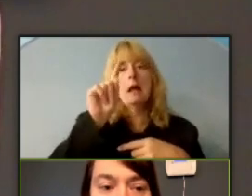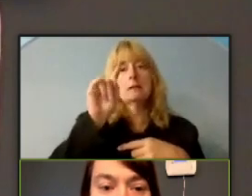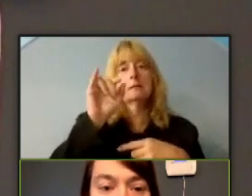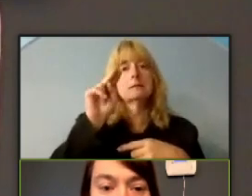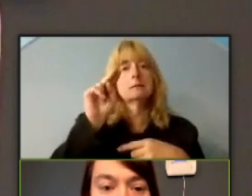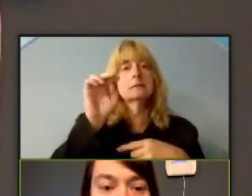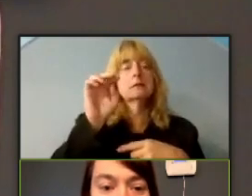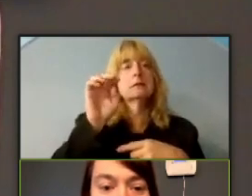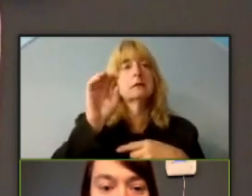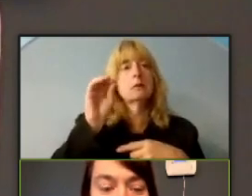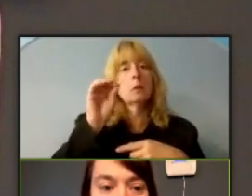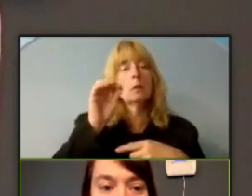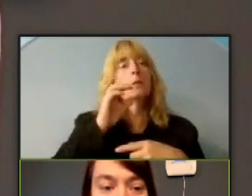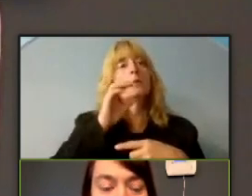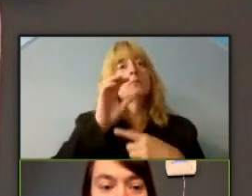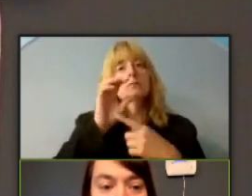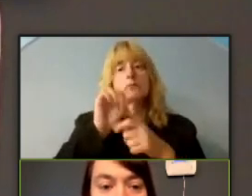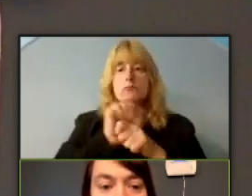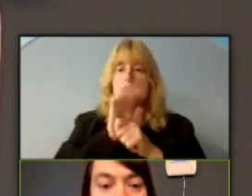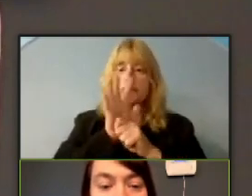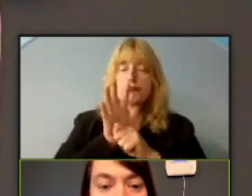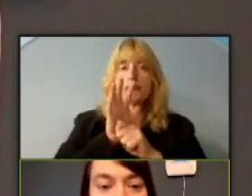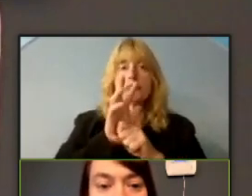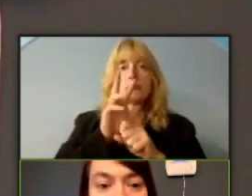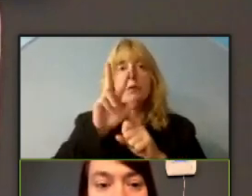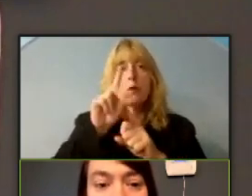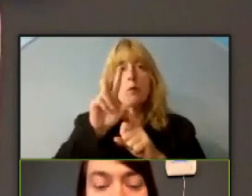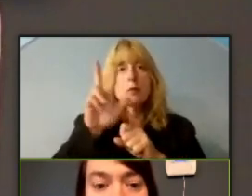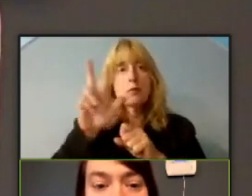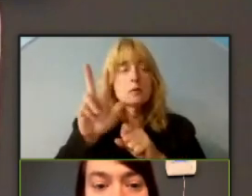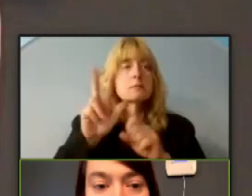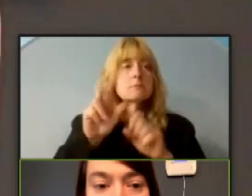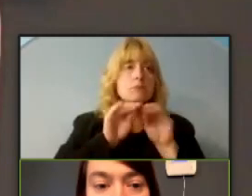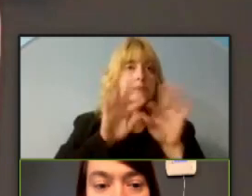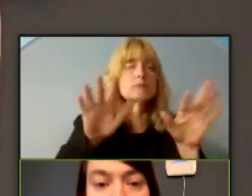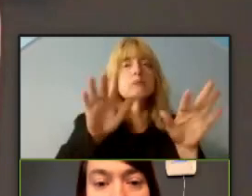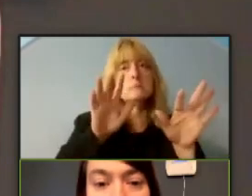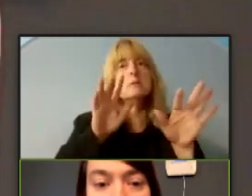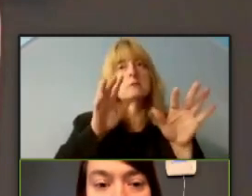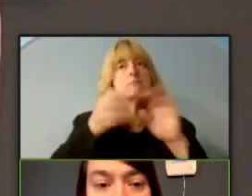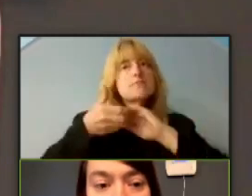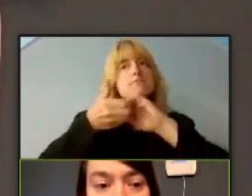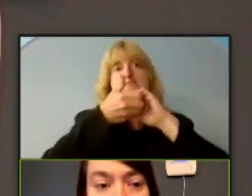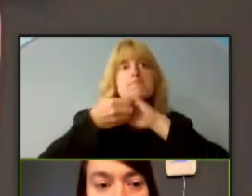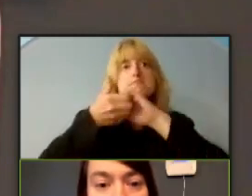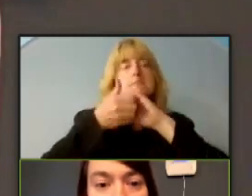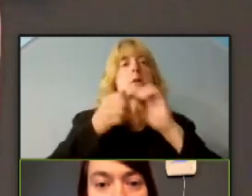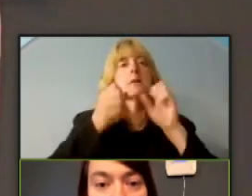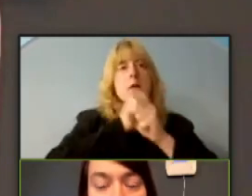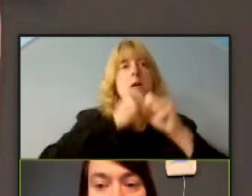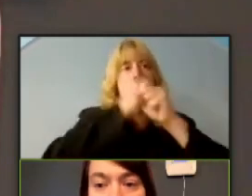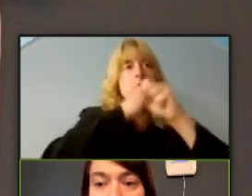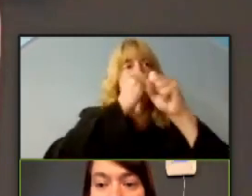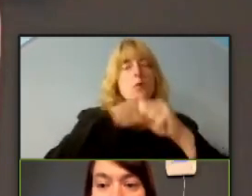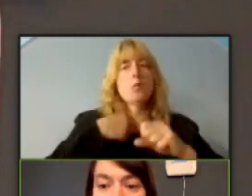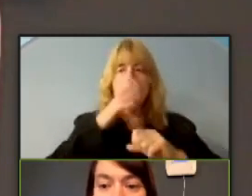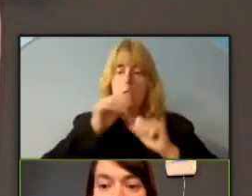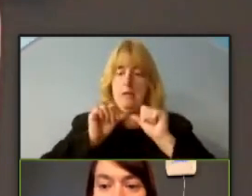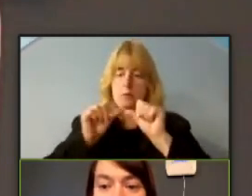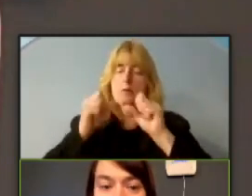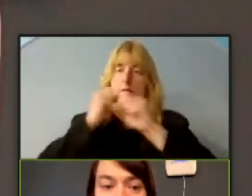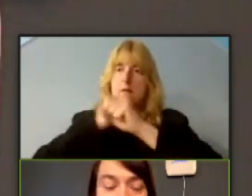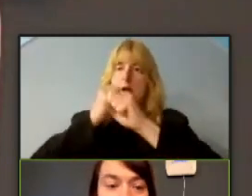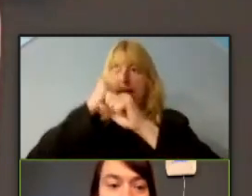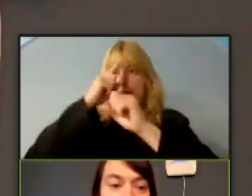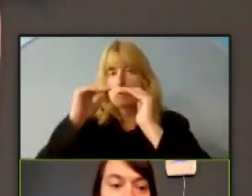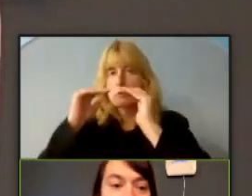COVID313 siblings for your vulnerability and your call to action, and the continued fight for justice that I know you carry with you